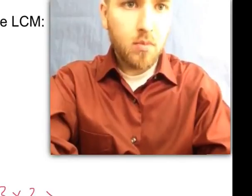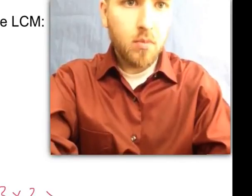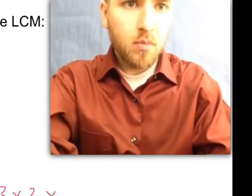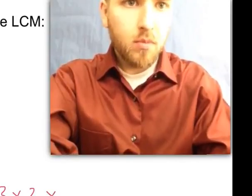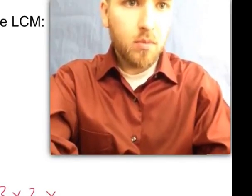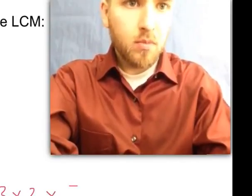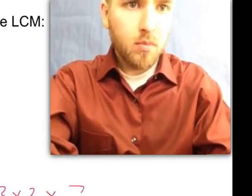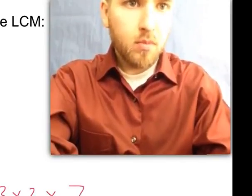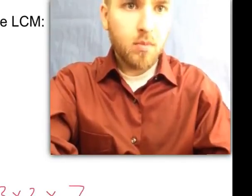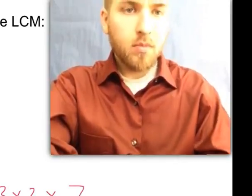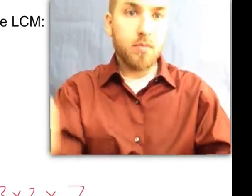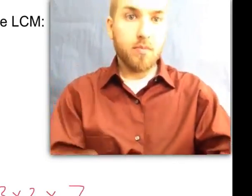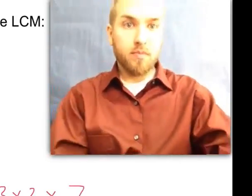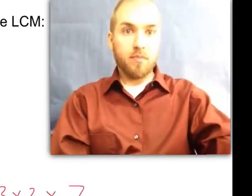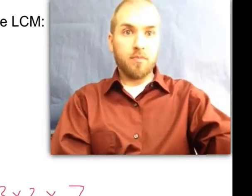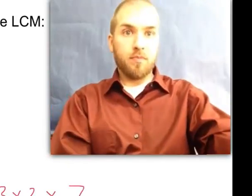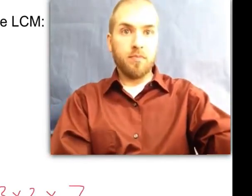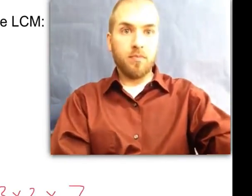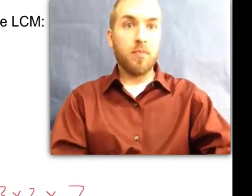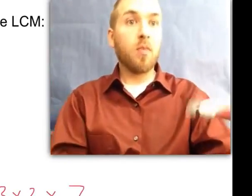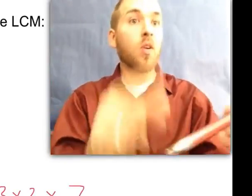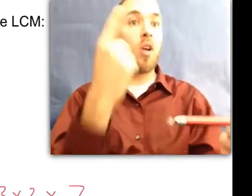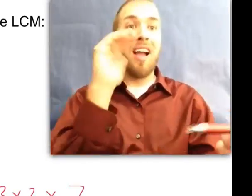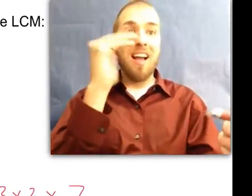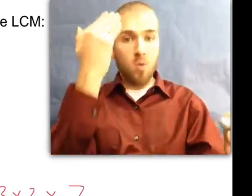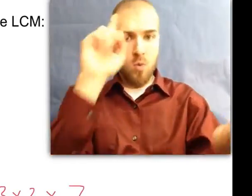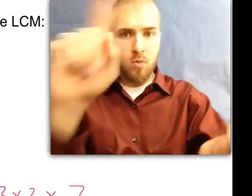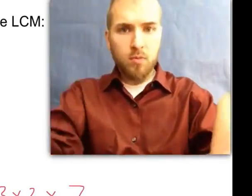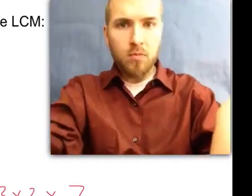2 times 3 times 2 times 7.